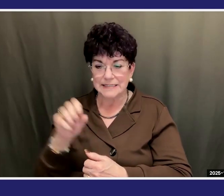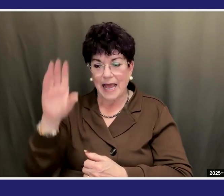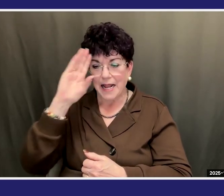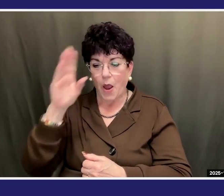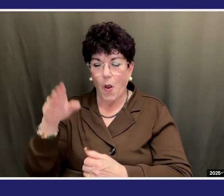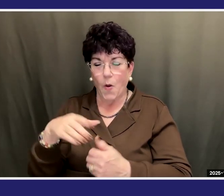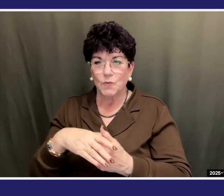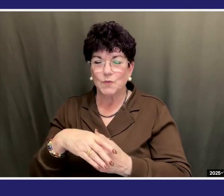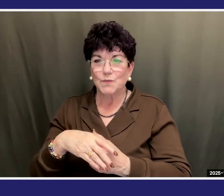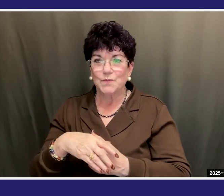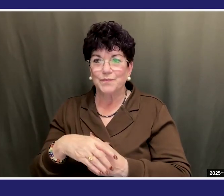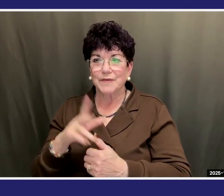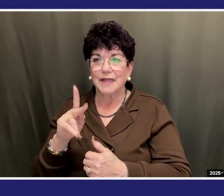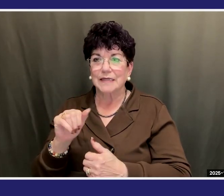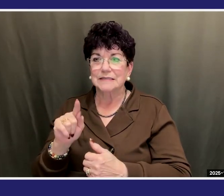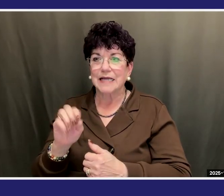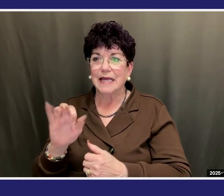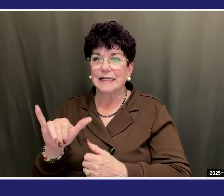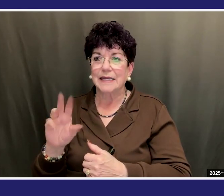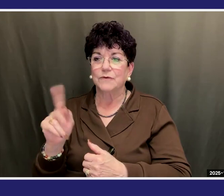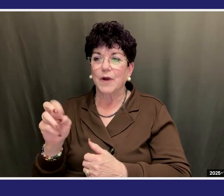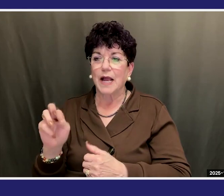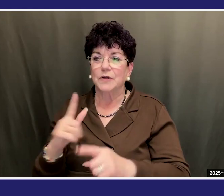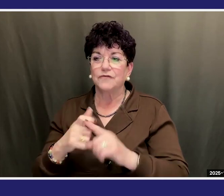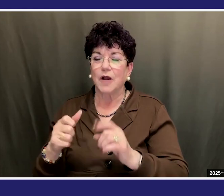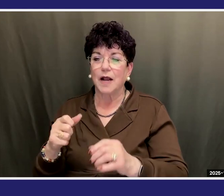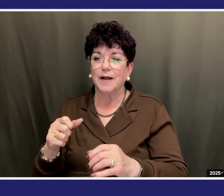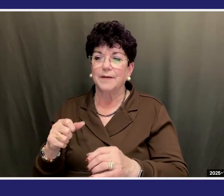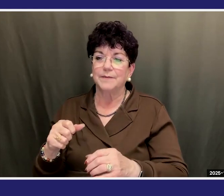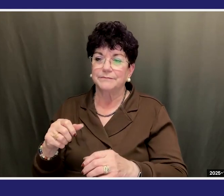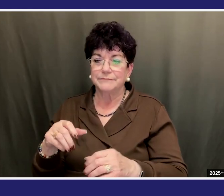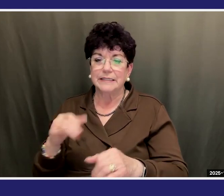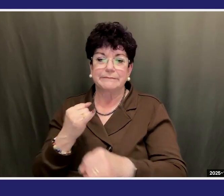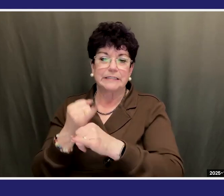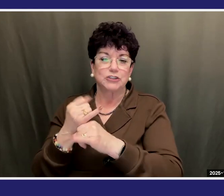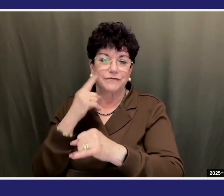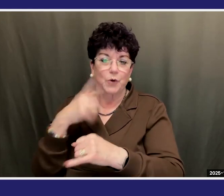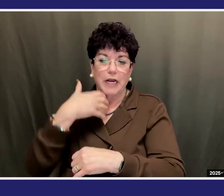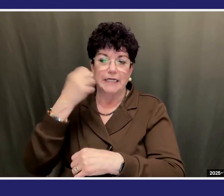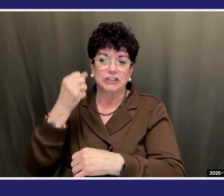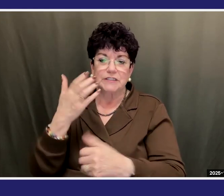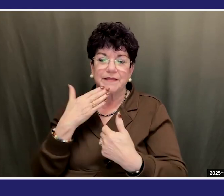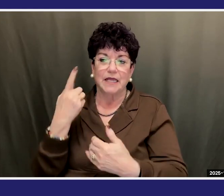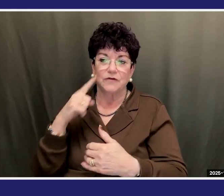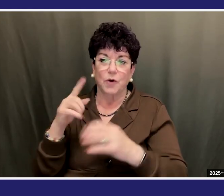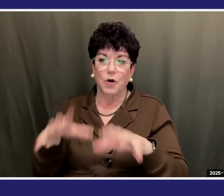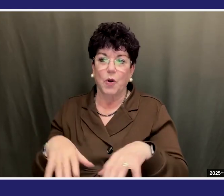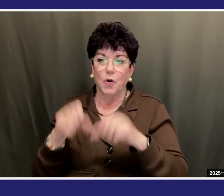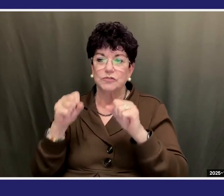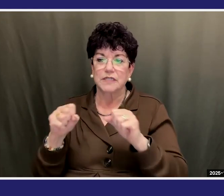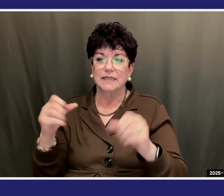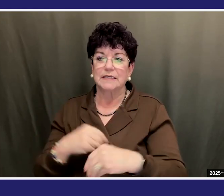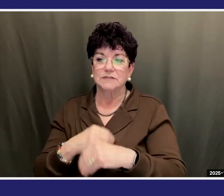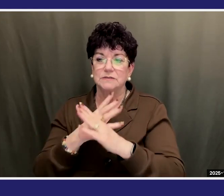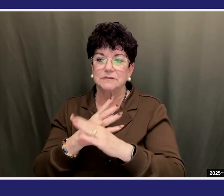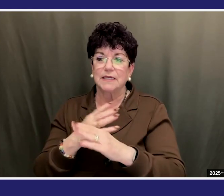Hello. Katie Weber from the Institute on Aging. Appreciate you guys holding this webinar and the opportunity to give